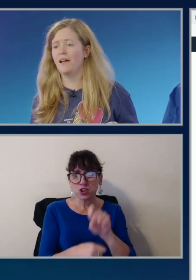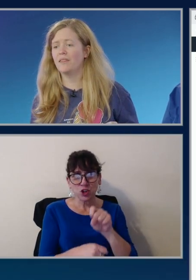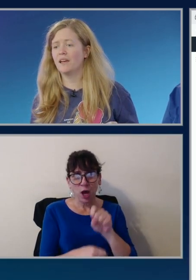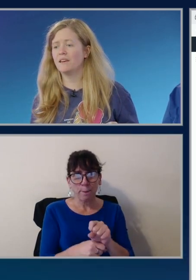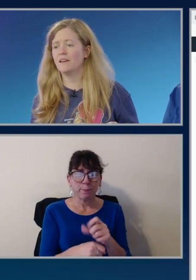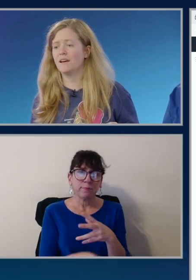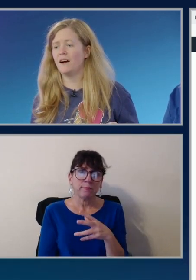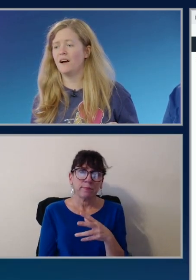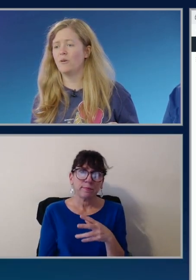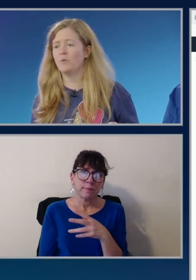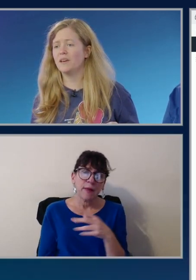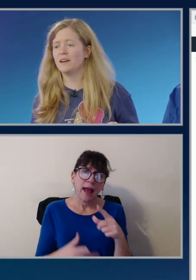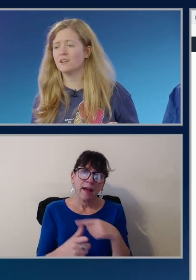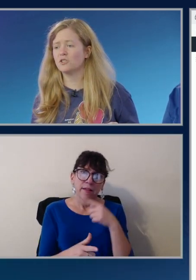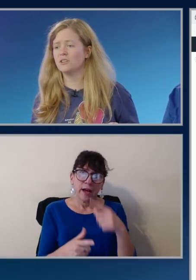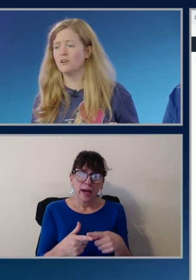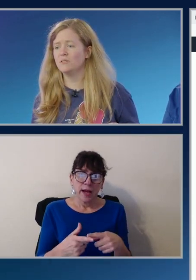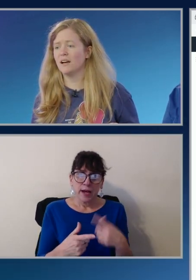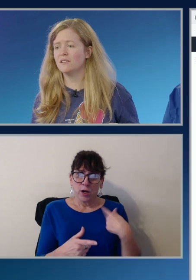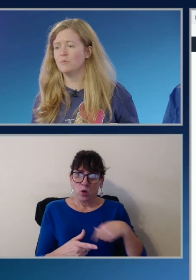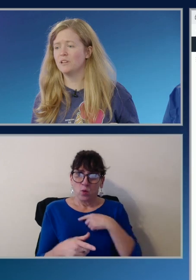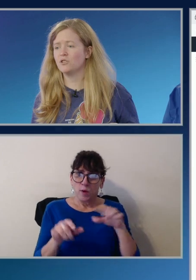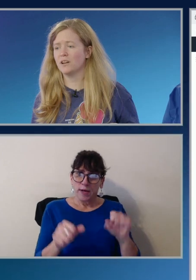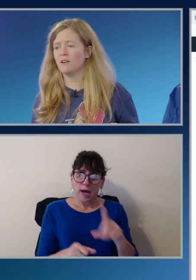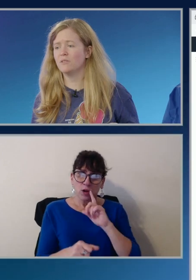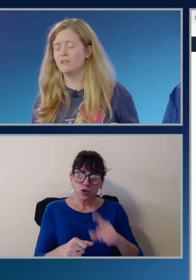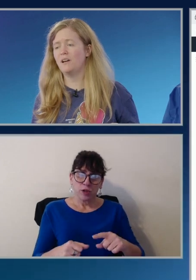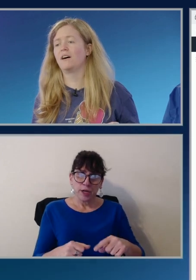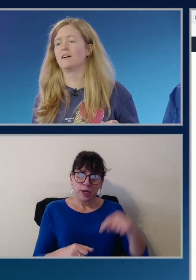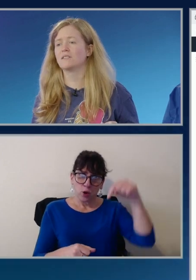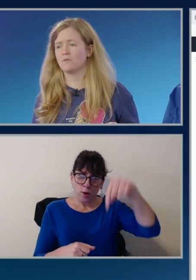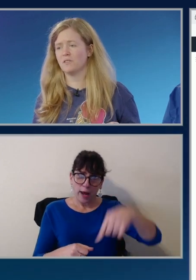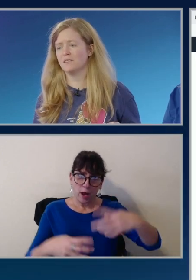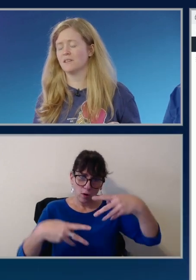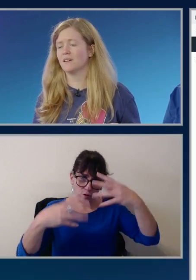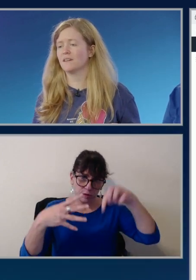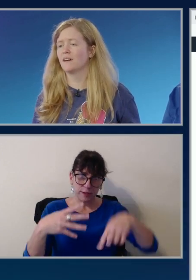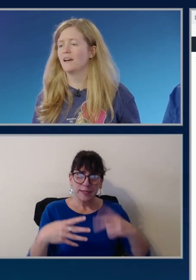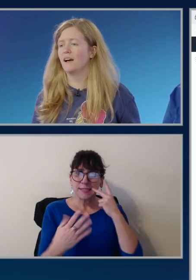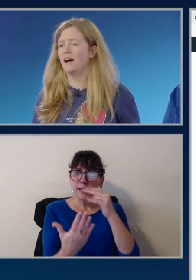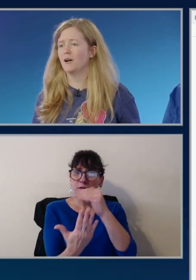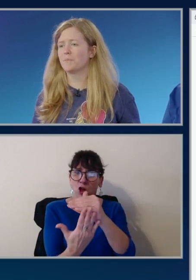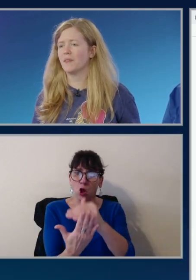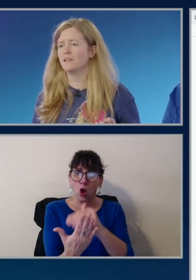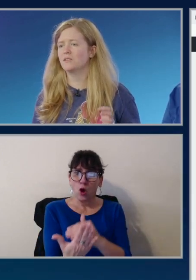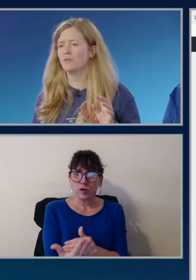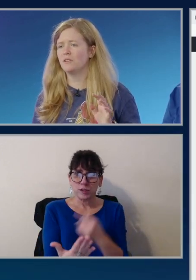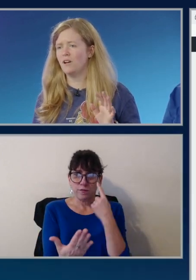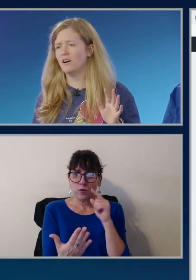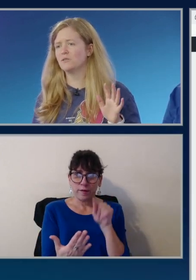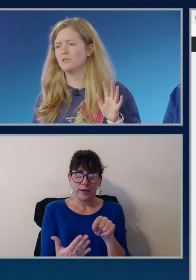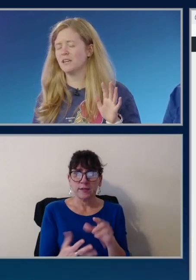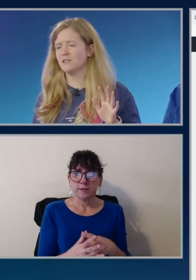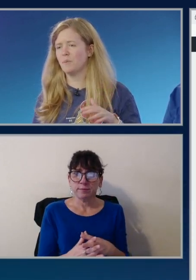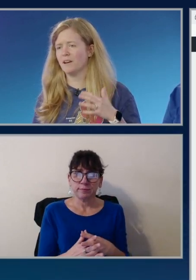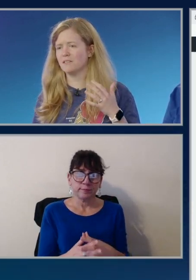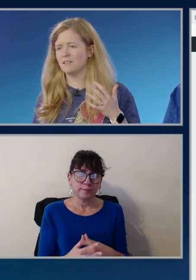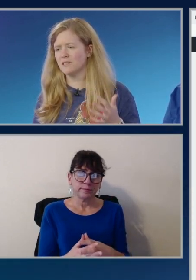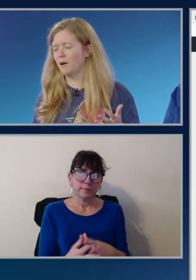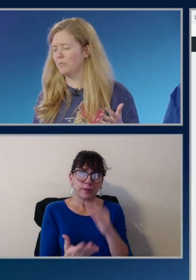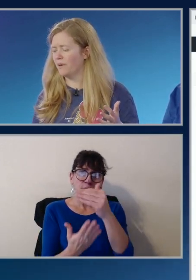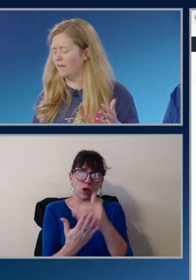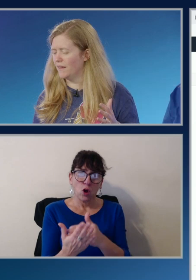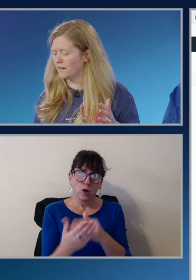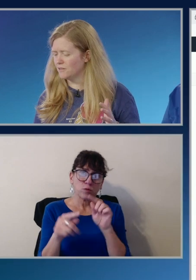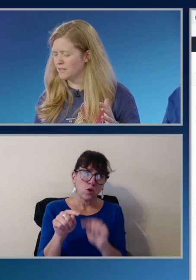And then we can actually go down and we can check out the logs for this thing. And so the logs will take us back to